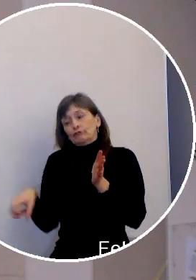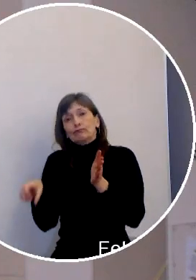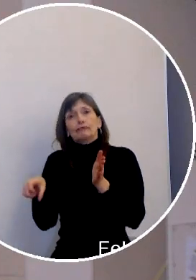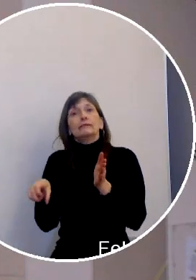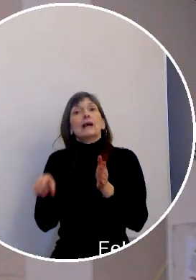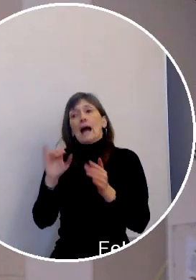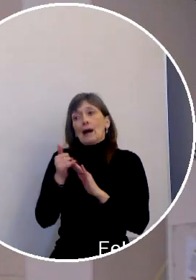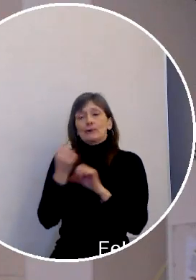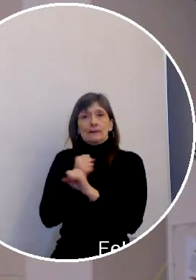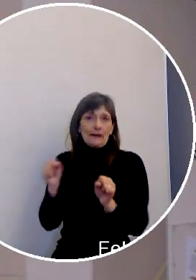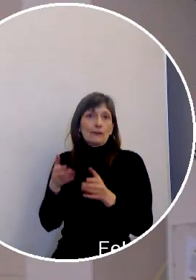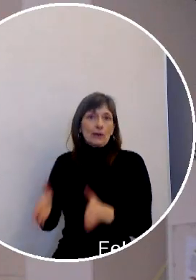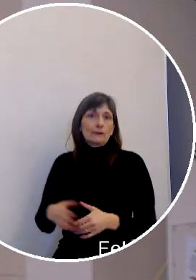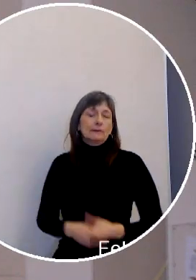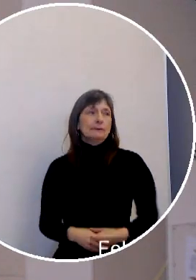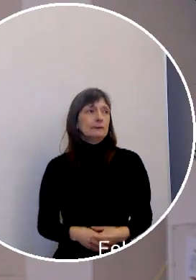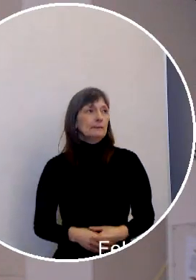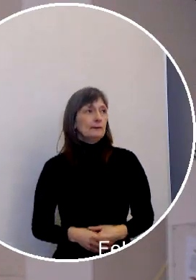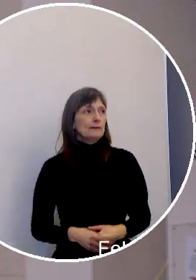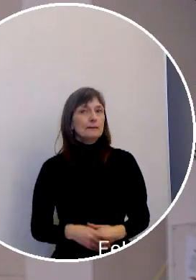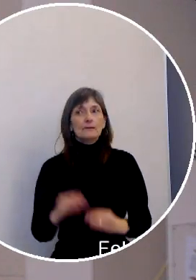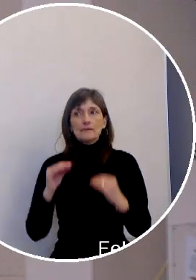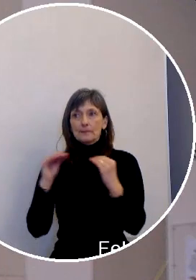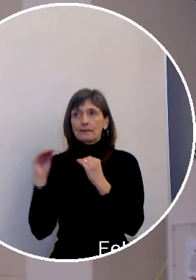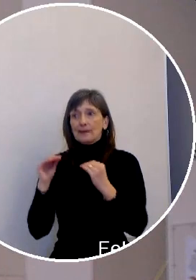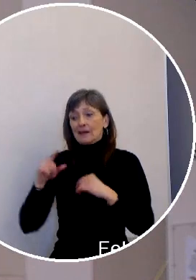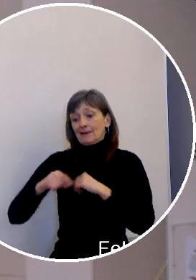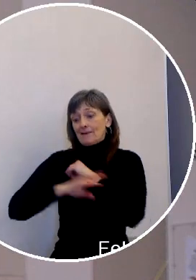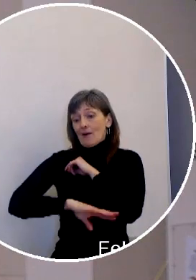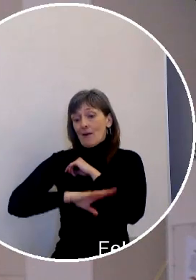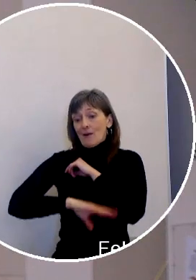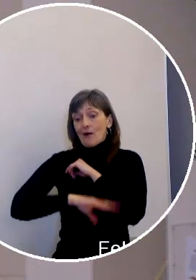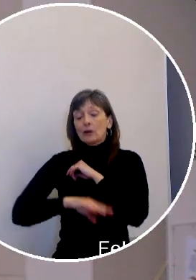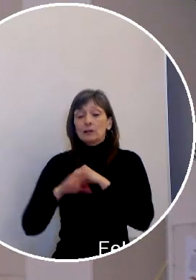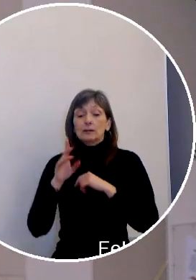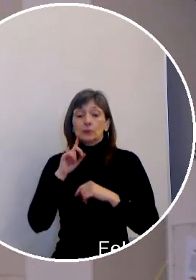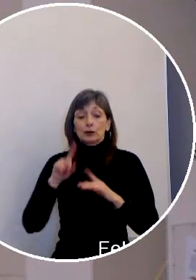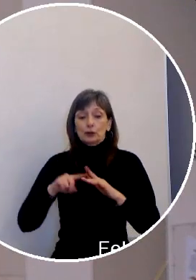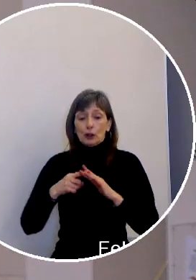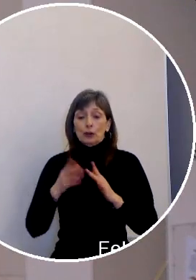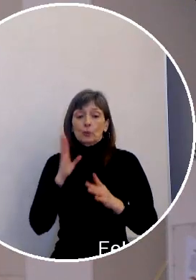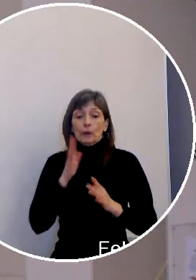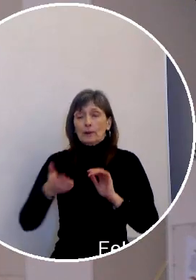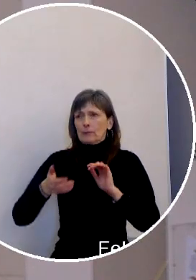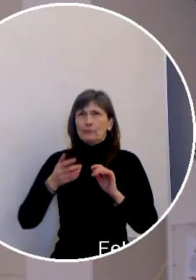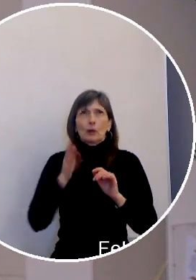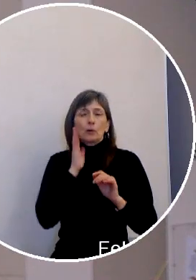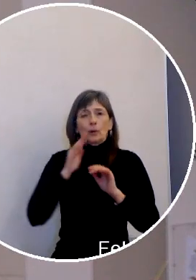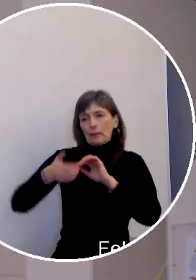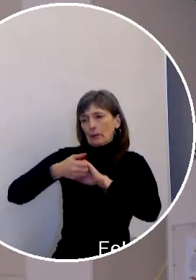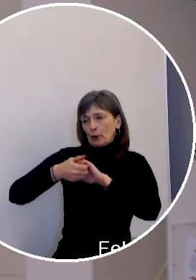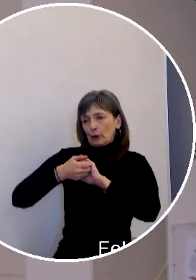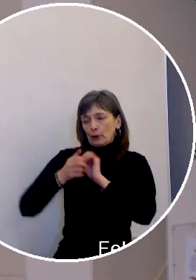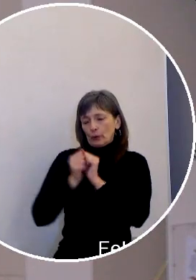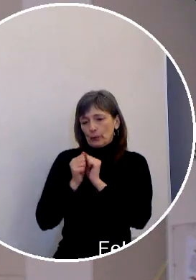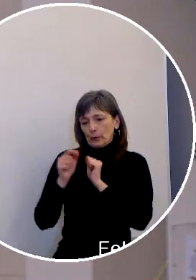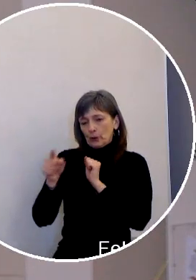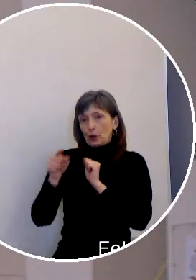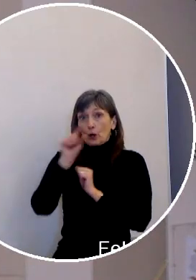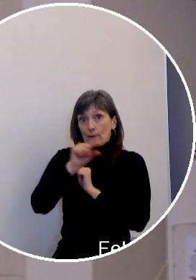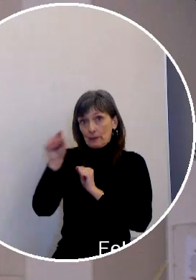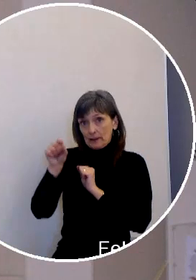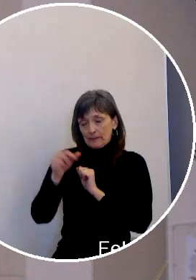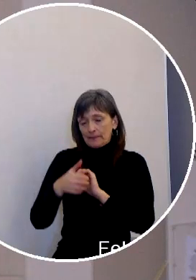all students. This fall, as school was starting, we also partnered with